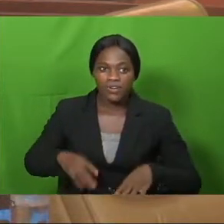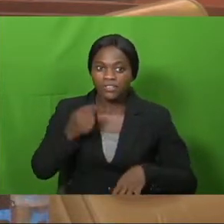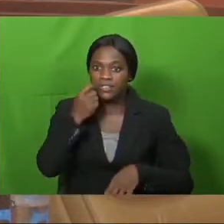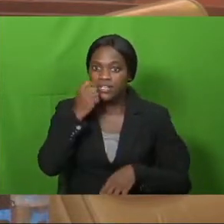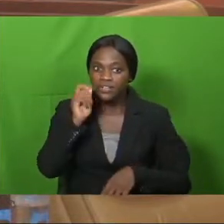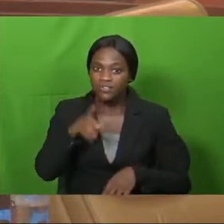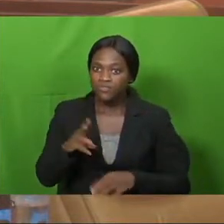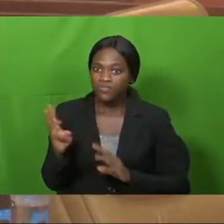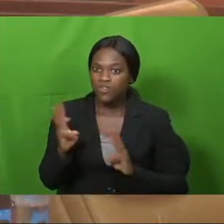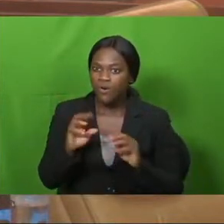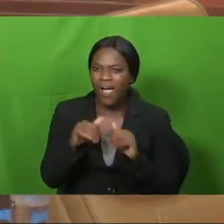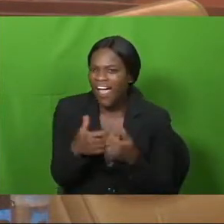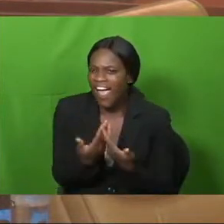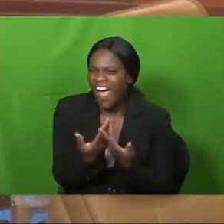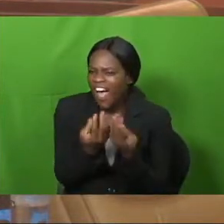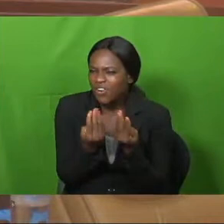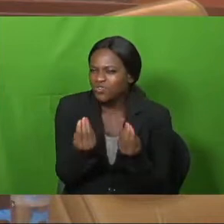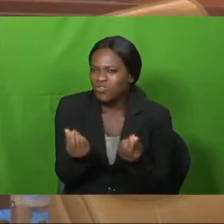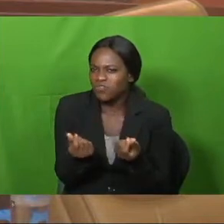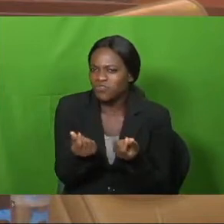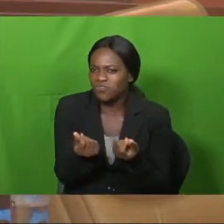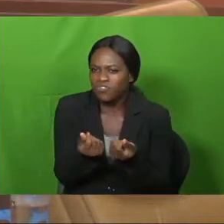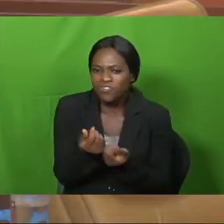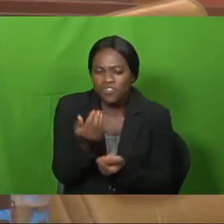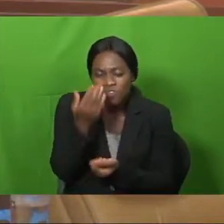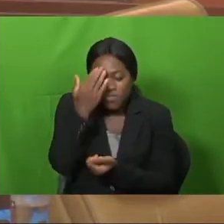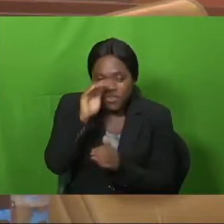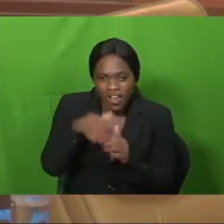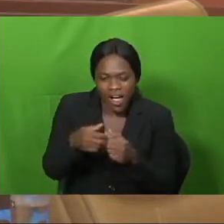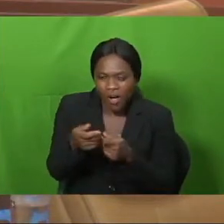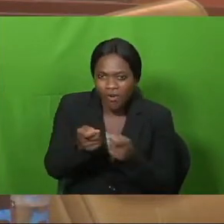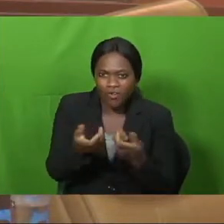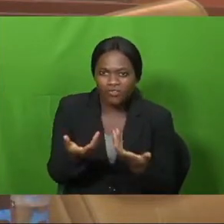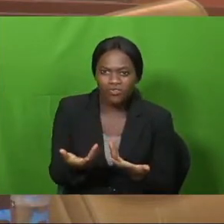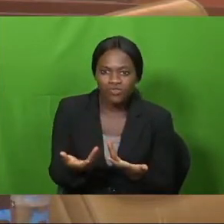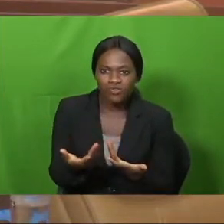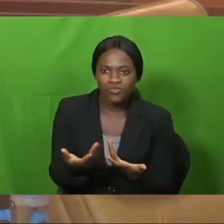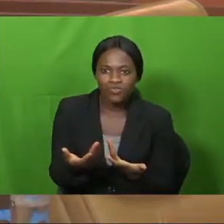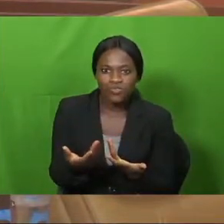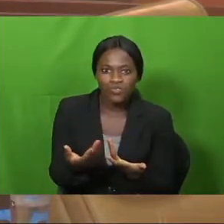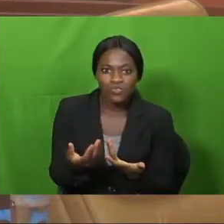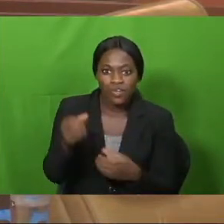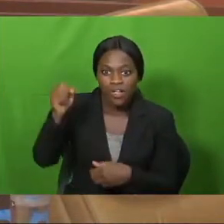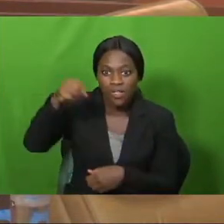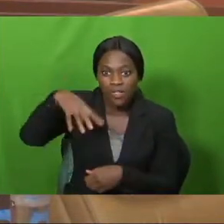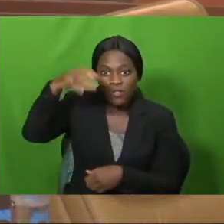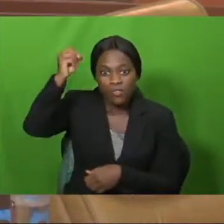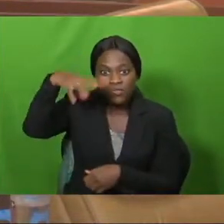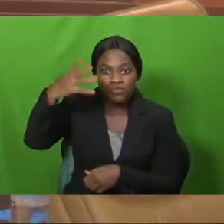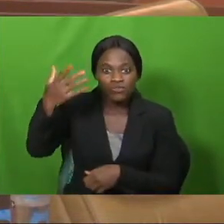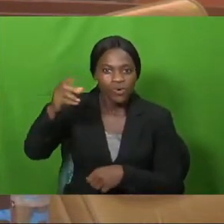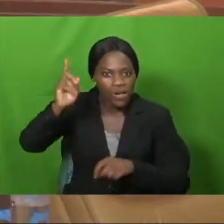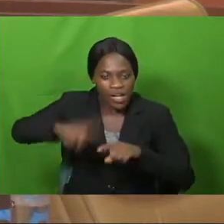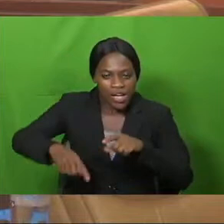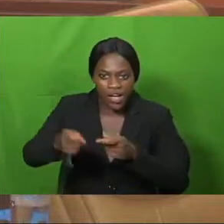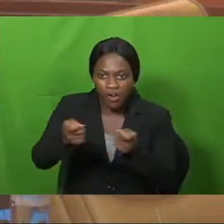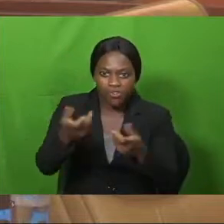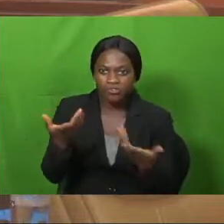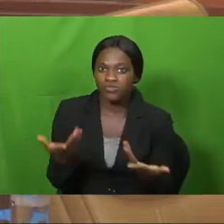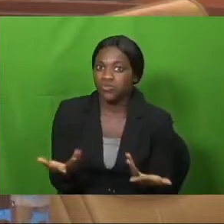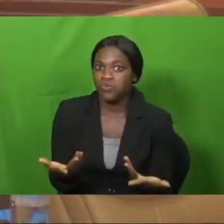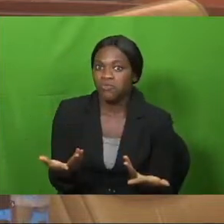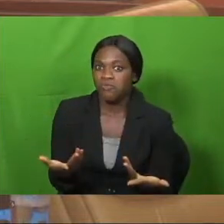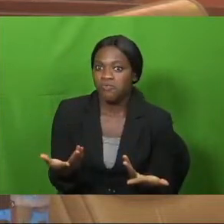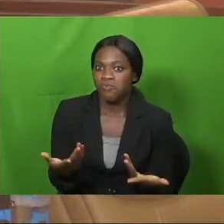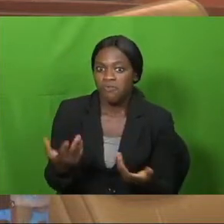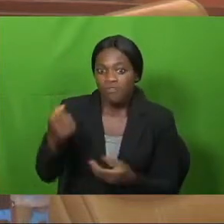Russian-Ukraine war. You couldn't handle as small a matter as doing so. Cholera. I'm telling you, these